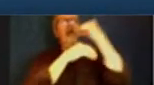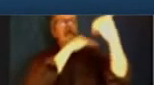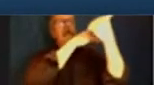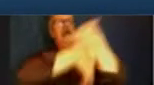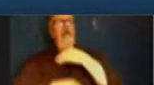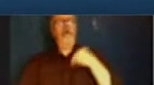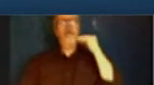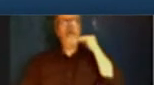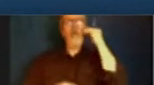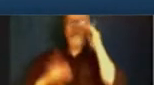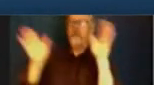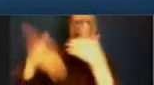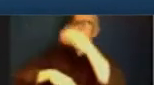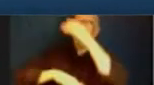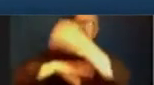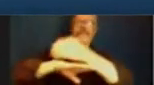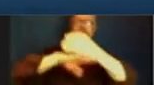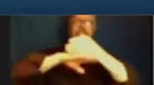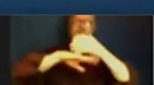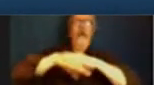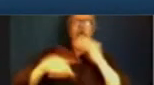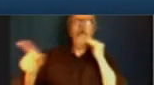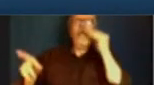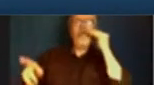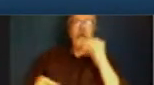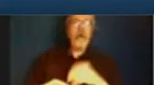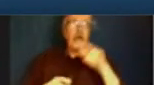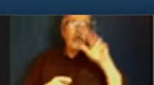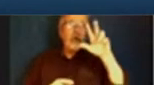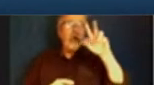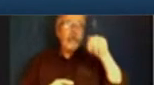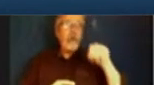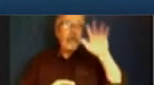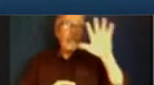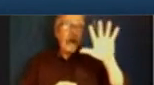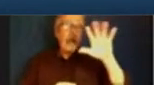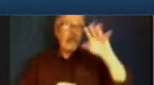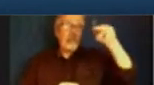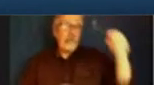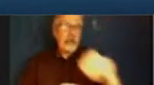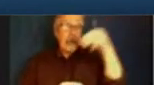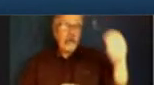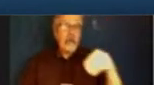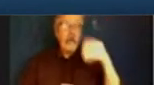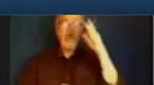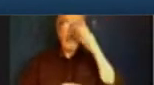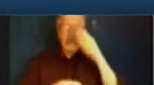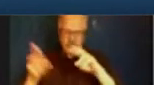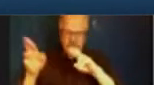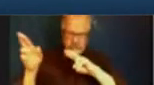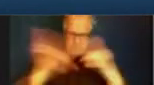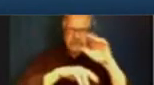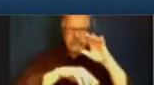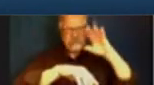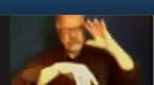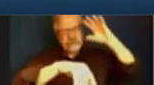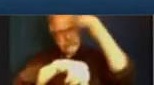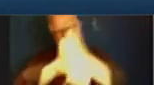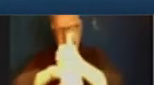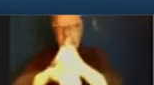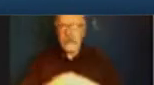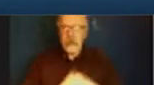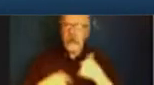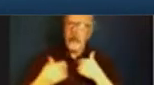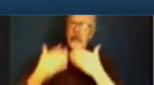those tests we've ordered toward that effort. We want to thank particularly Amazon for them for helping us in the distribution